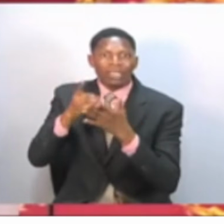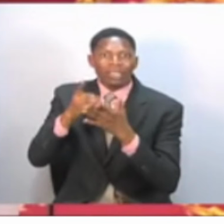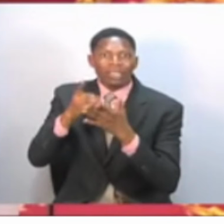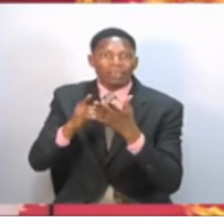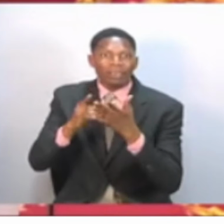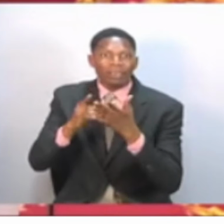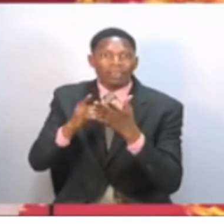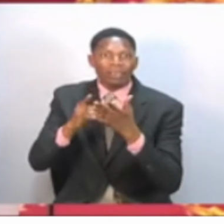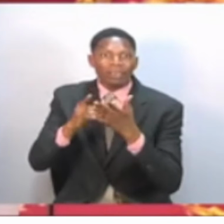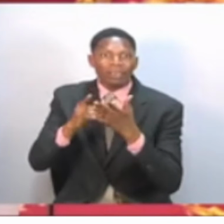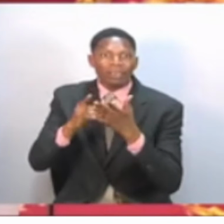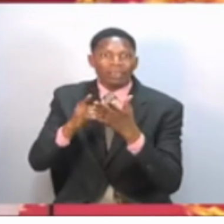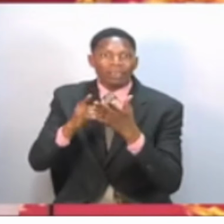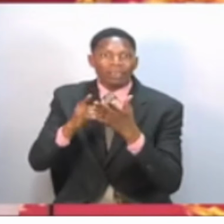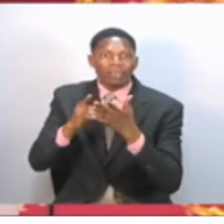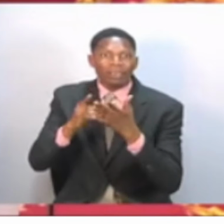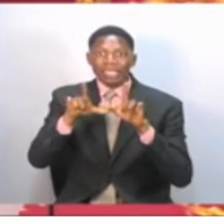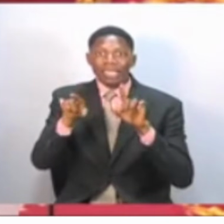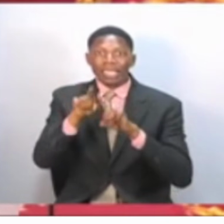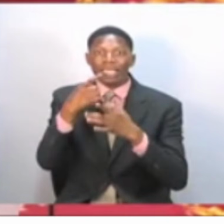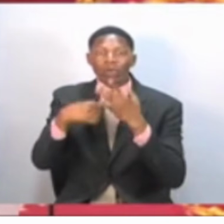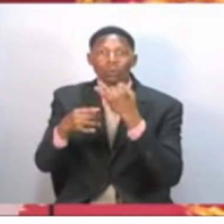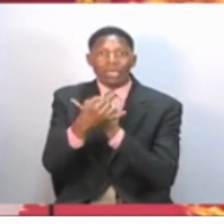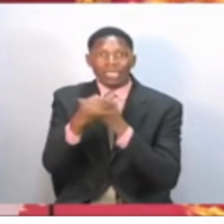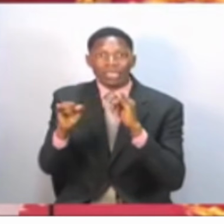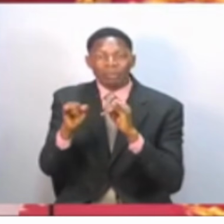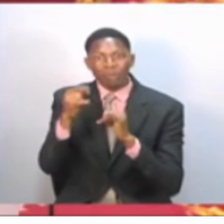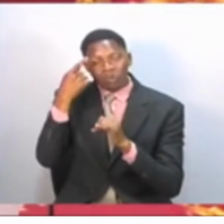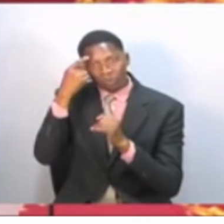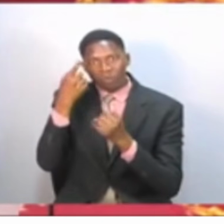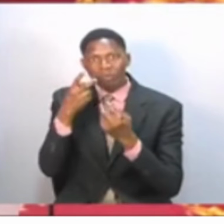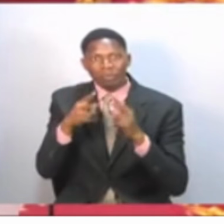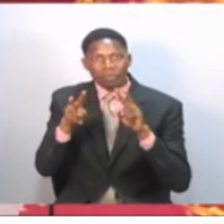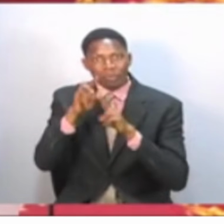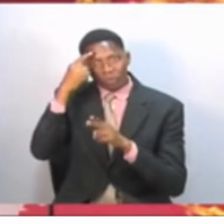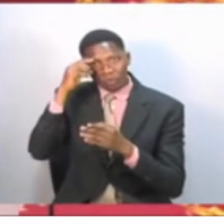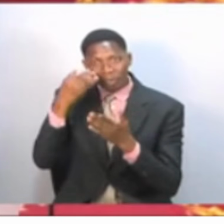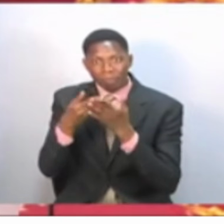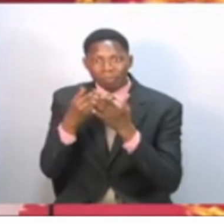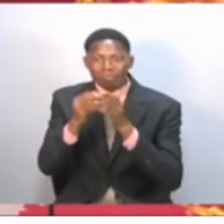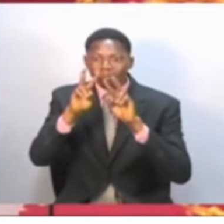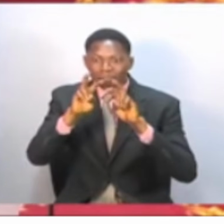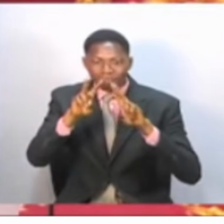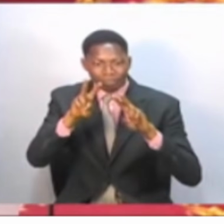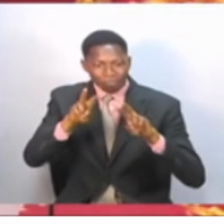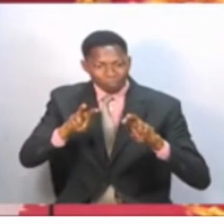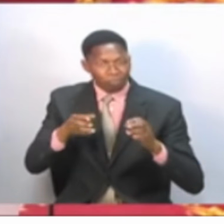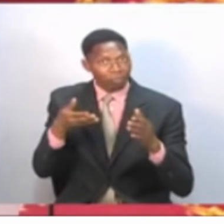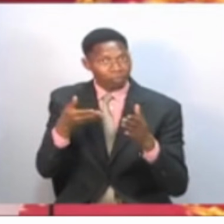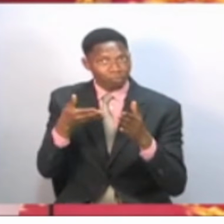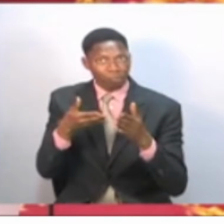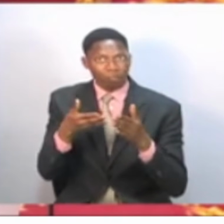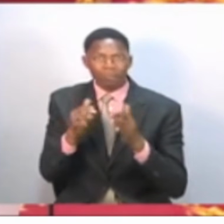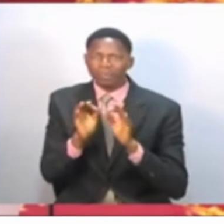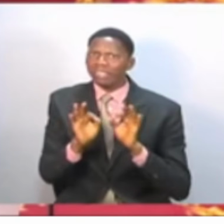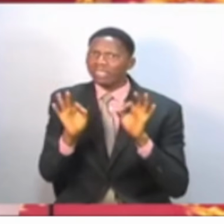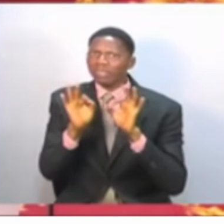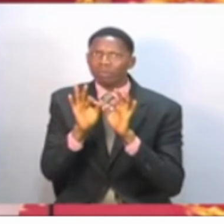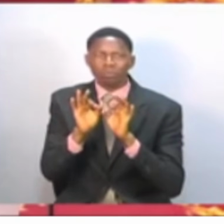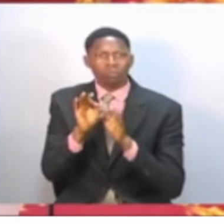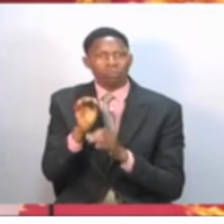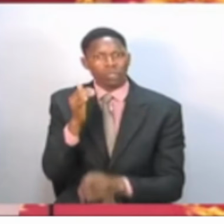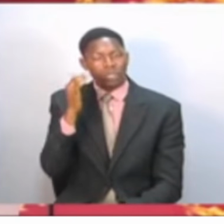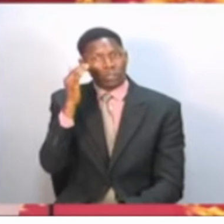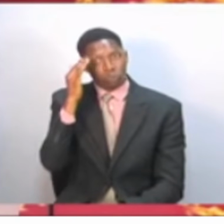members to be licensed as independent value for money auditors. Mr. Speaker, it is important to point out